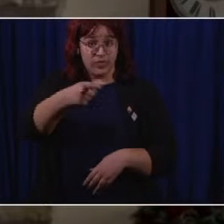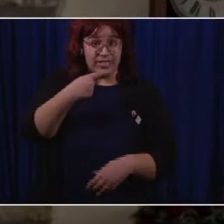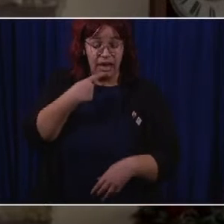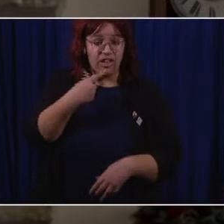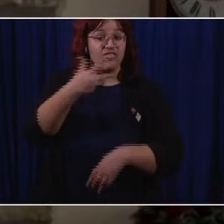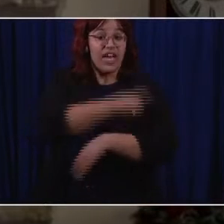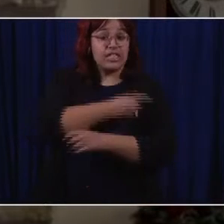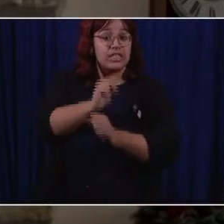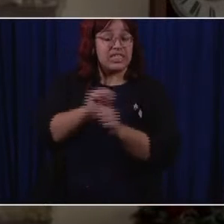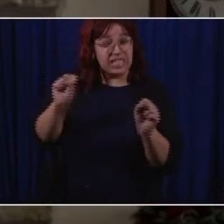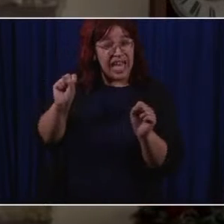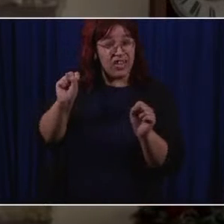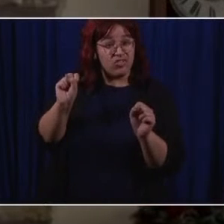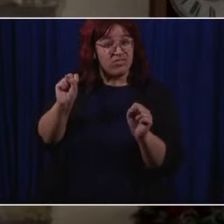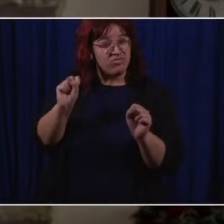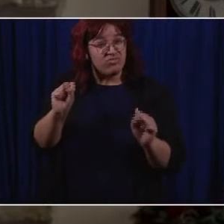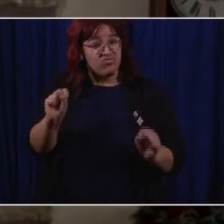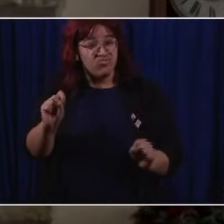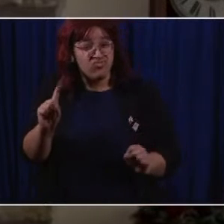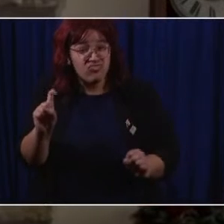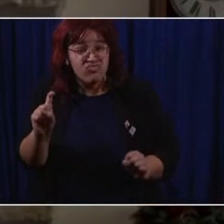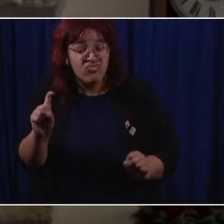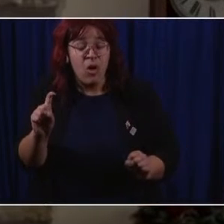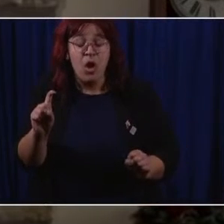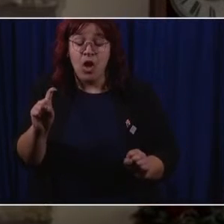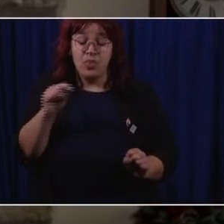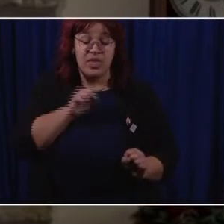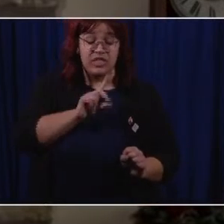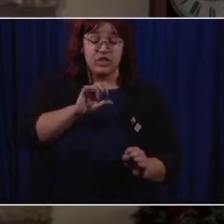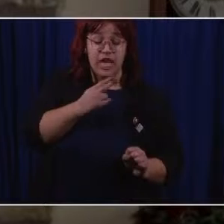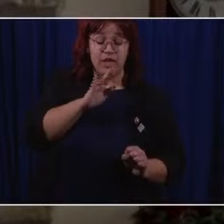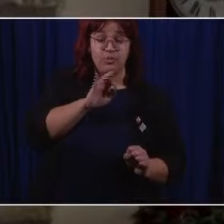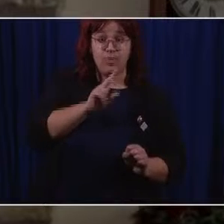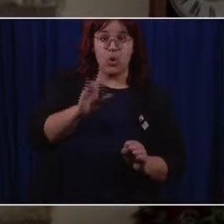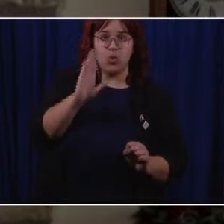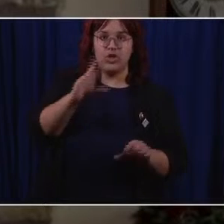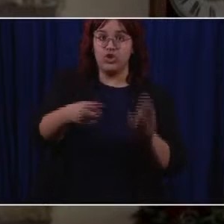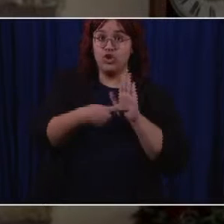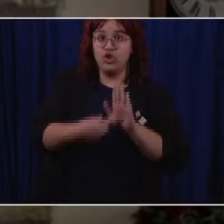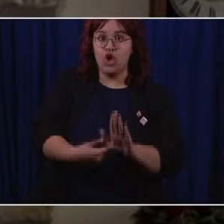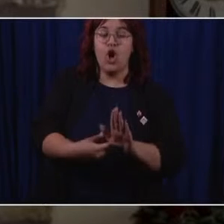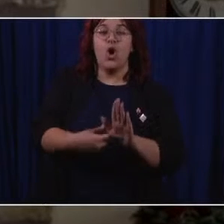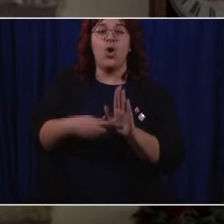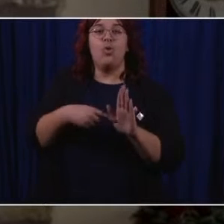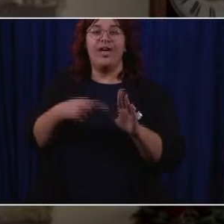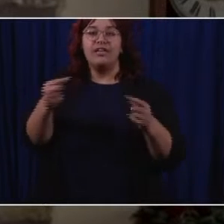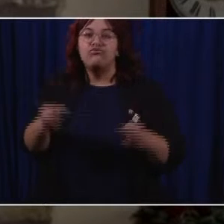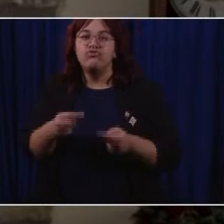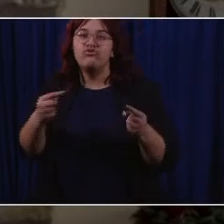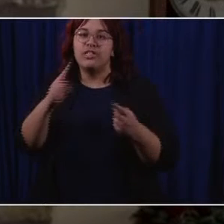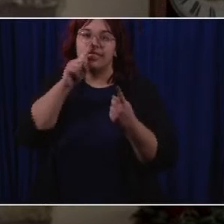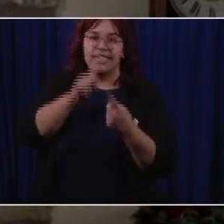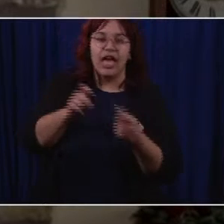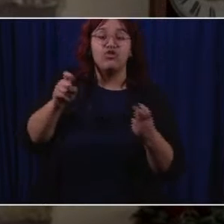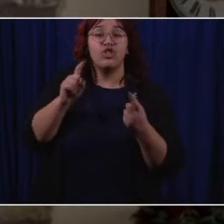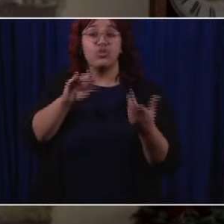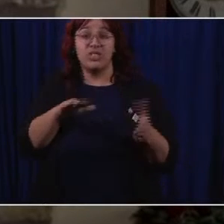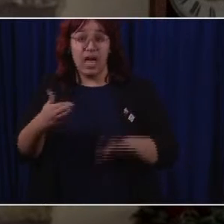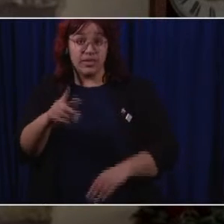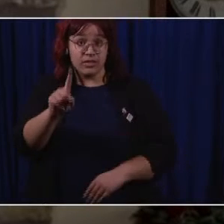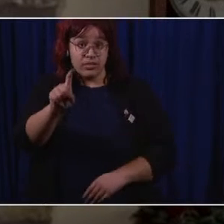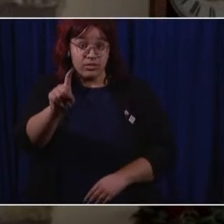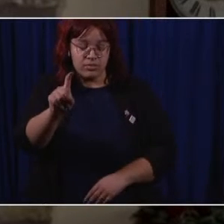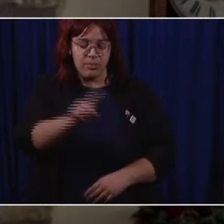we track and will the dashboard contain adverse data like reactions, injuries, or God forbid deaths? And then second, if